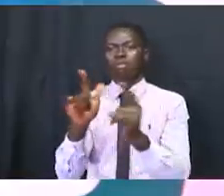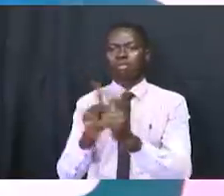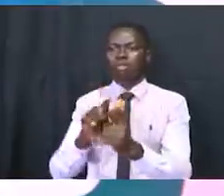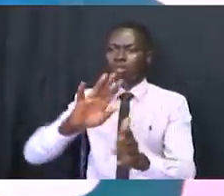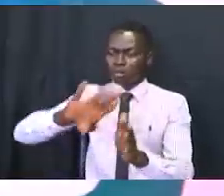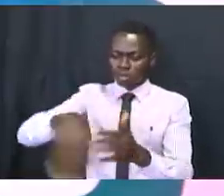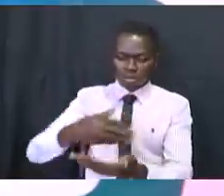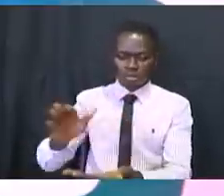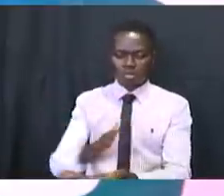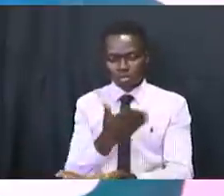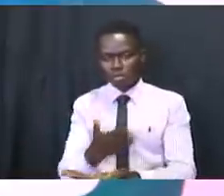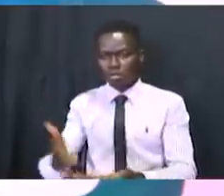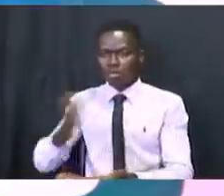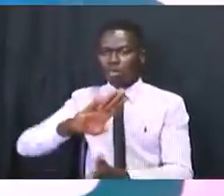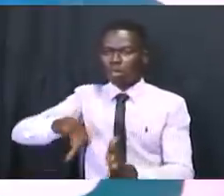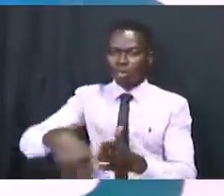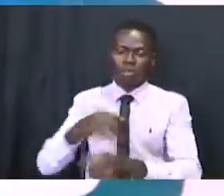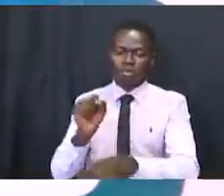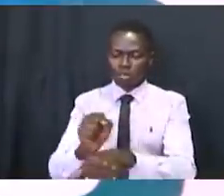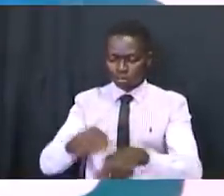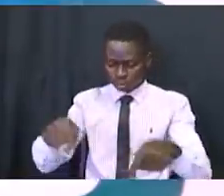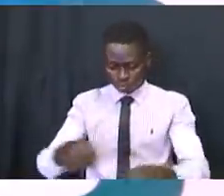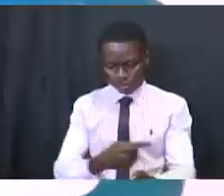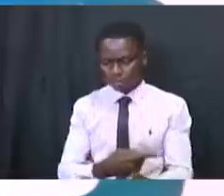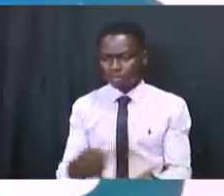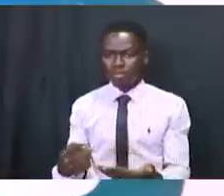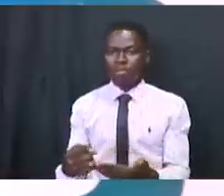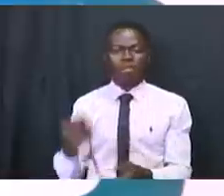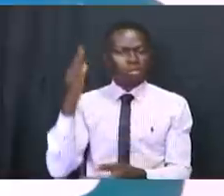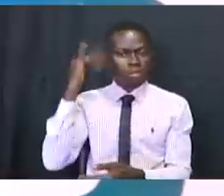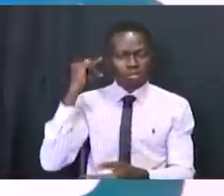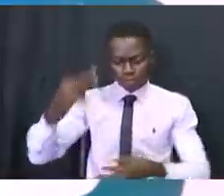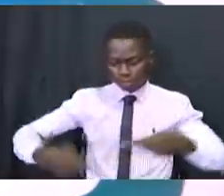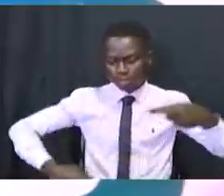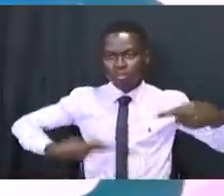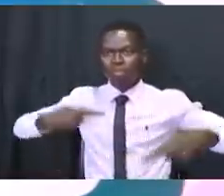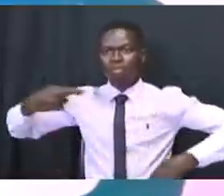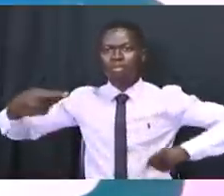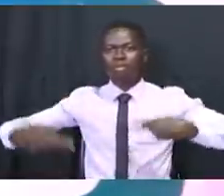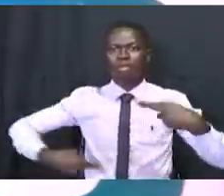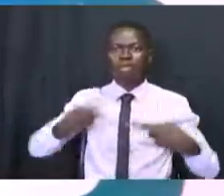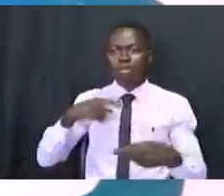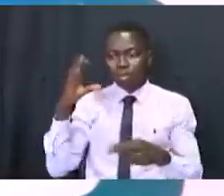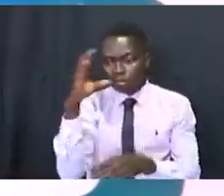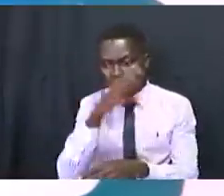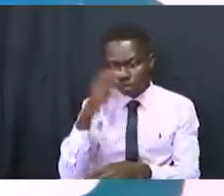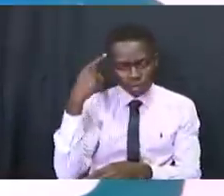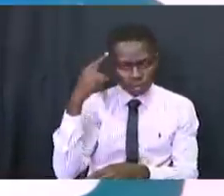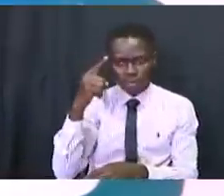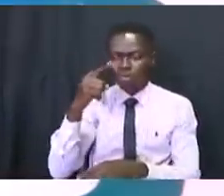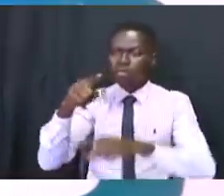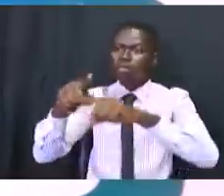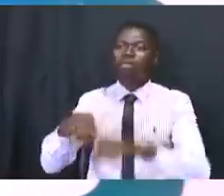sung, and all the admonitions this week. Because the revival we seek largely depends on